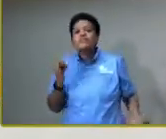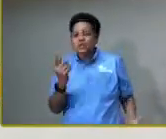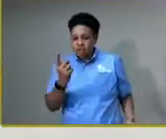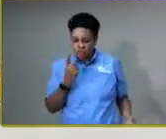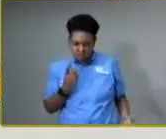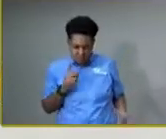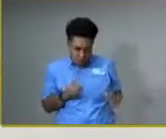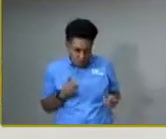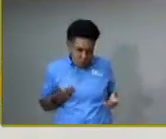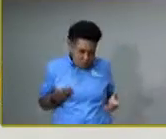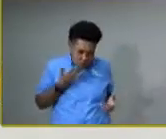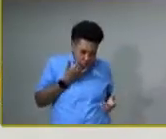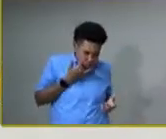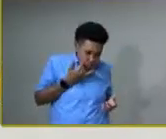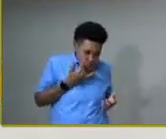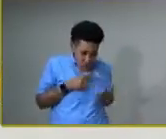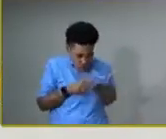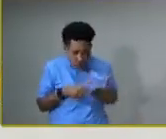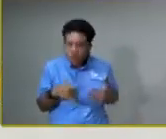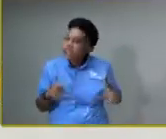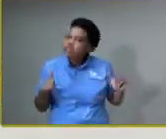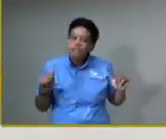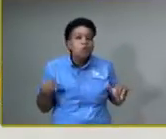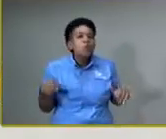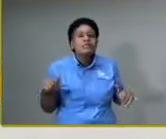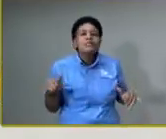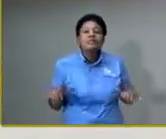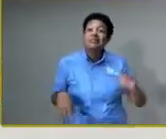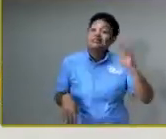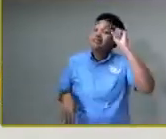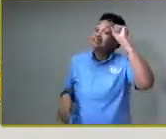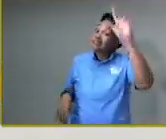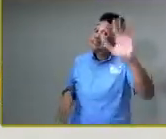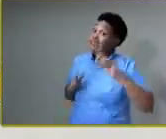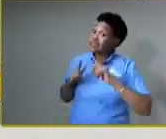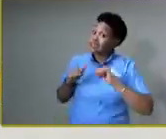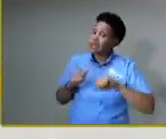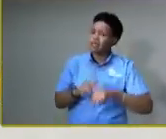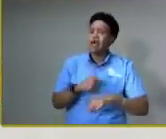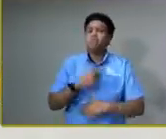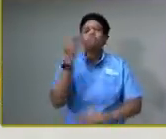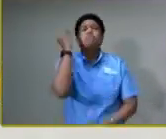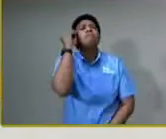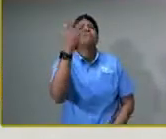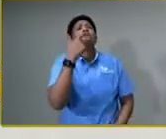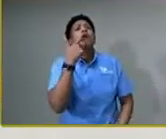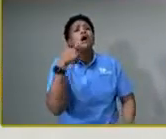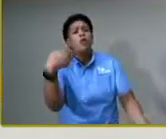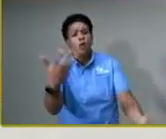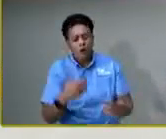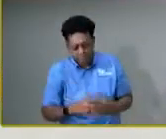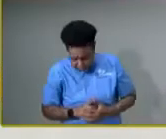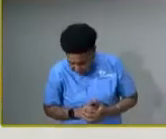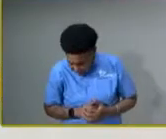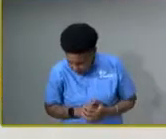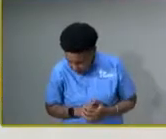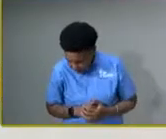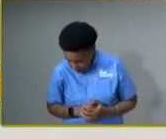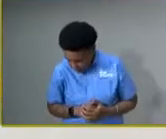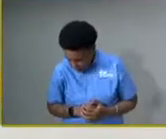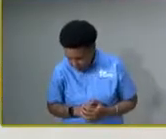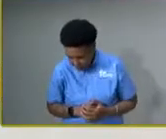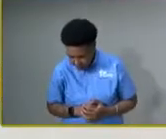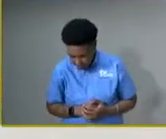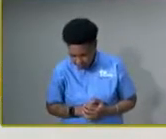we are short in terms of doctors. At the same time, I want to say that